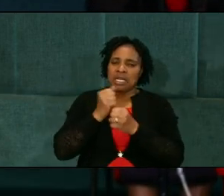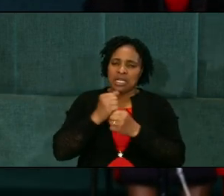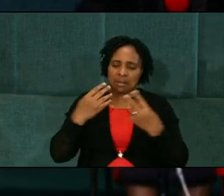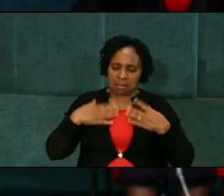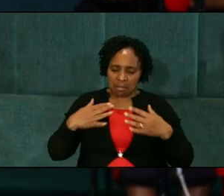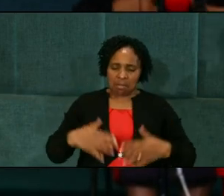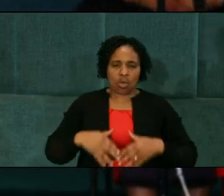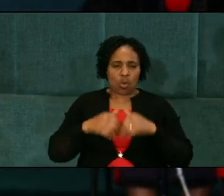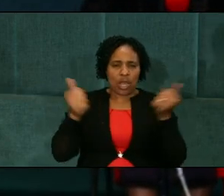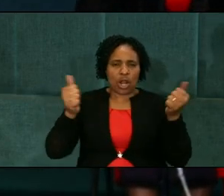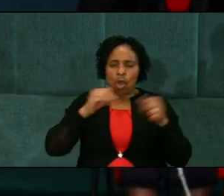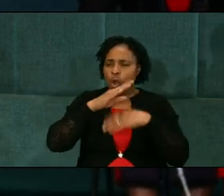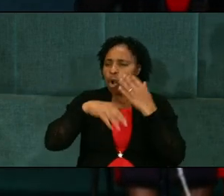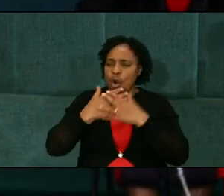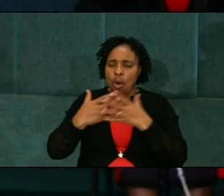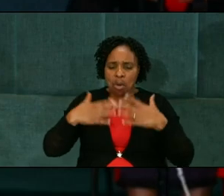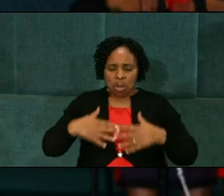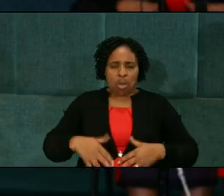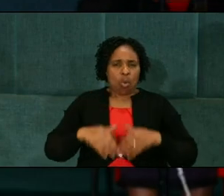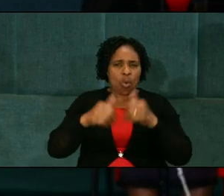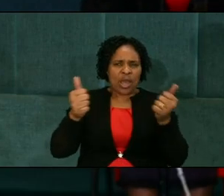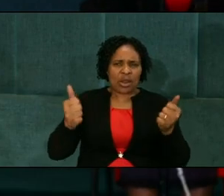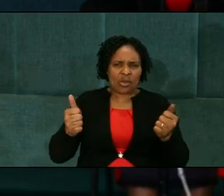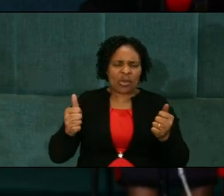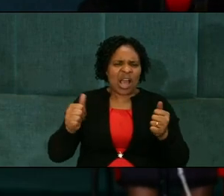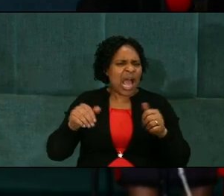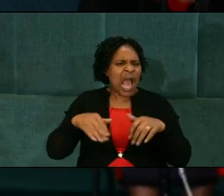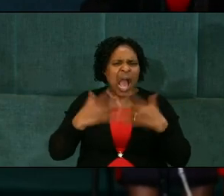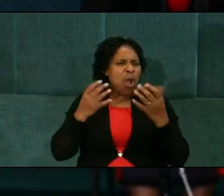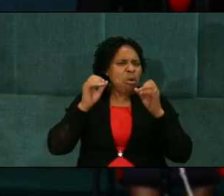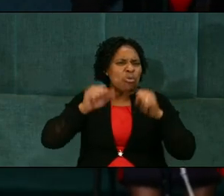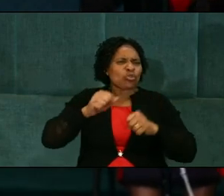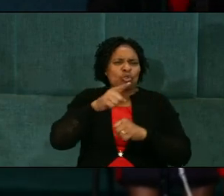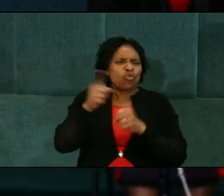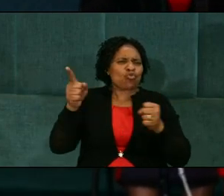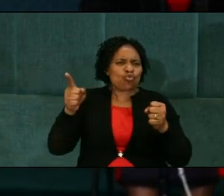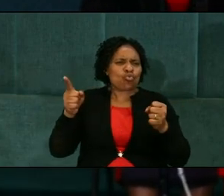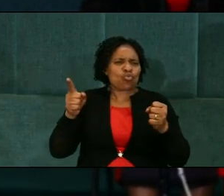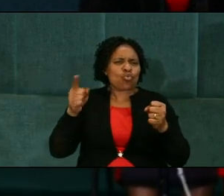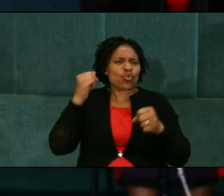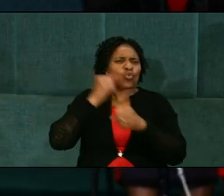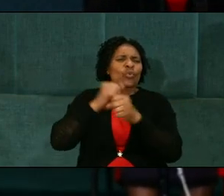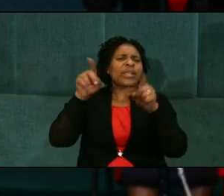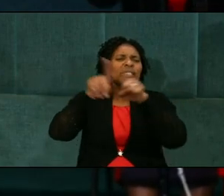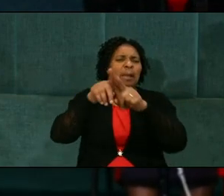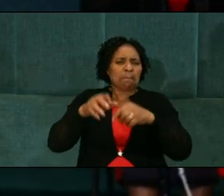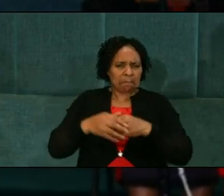And they're all healed. Then she says, how come when you guys pray over sick people, they still get sick?